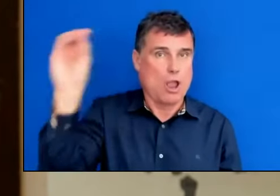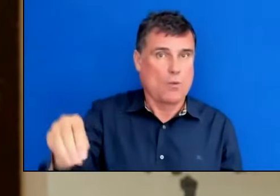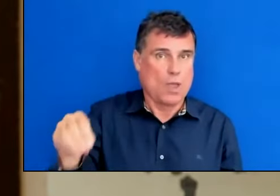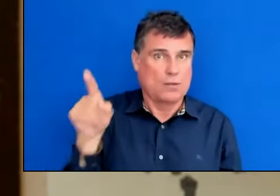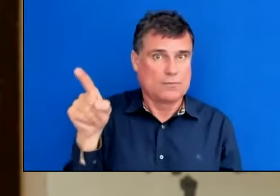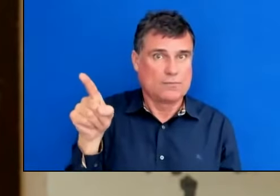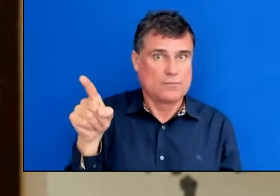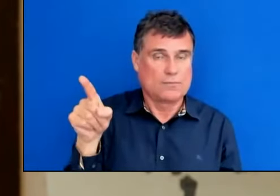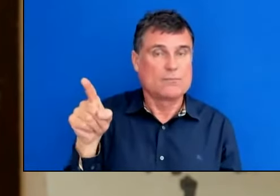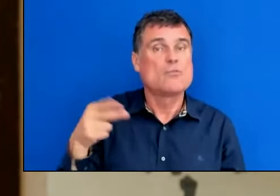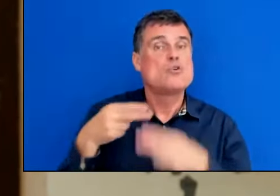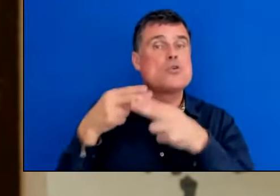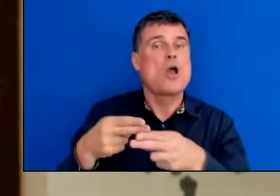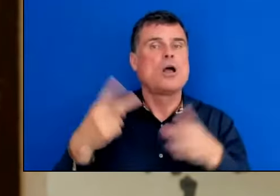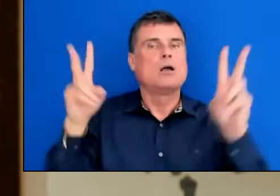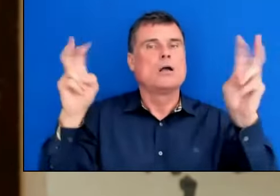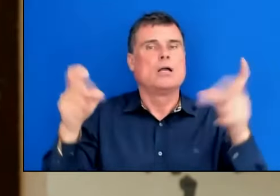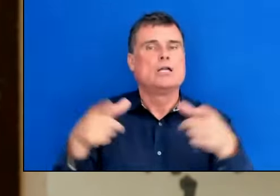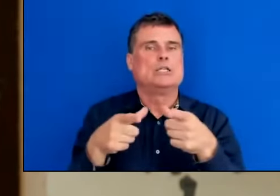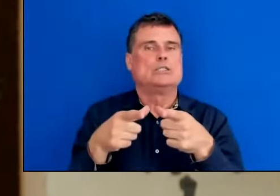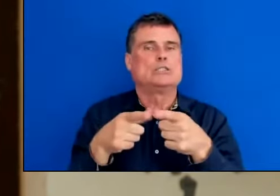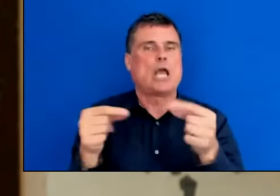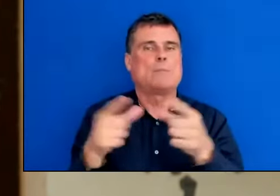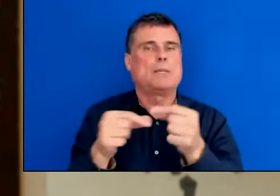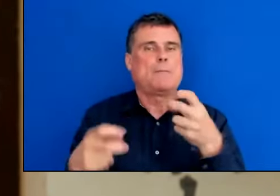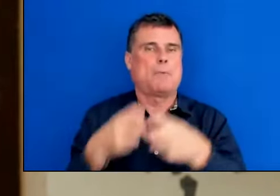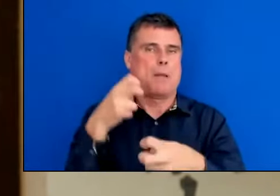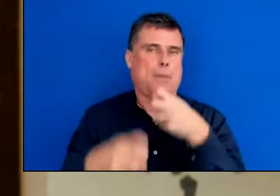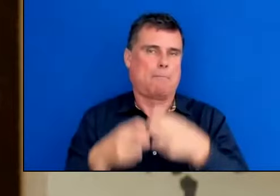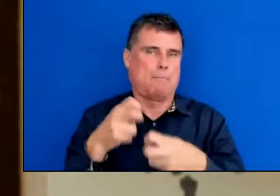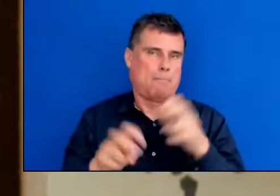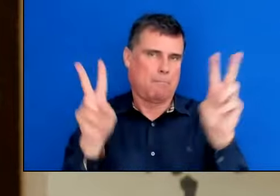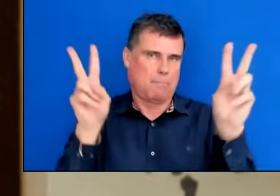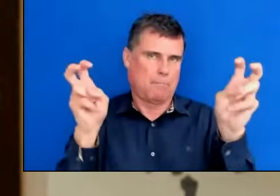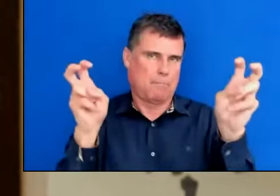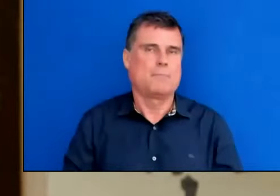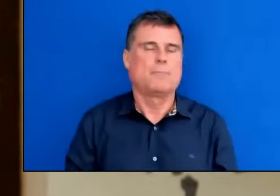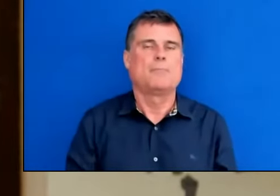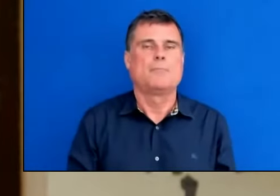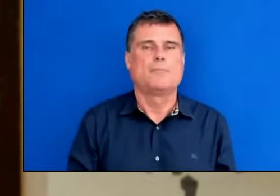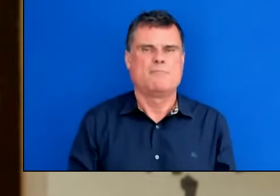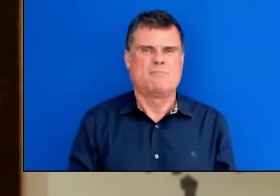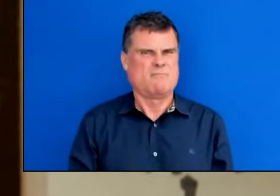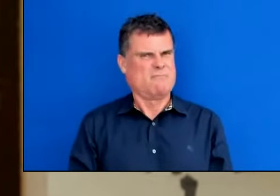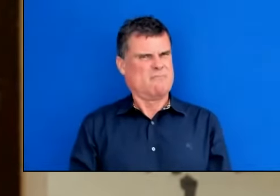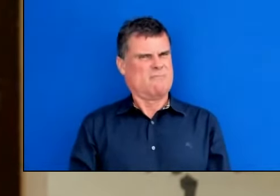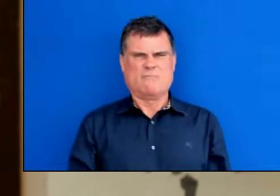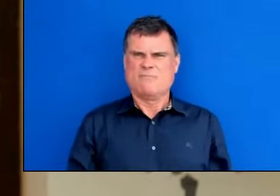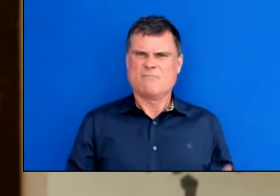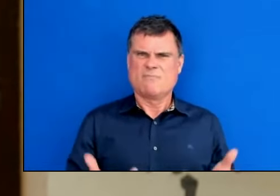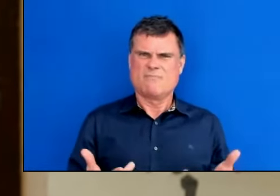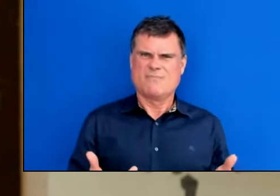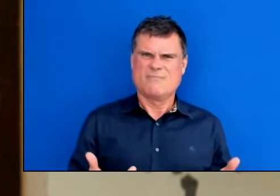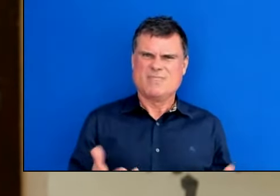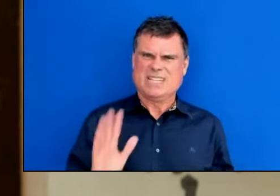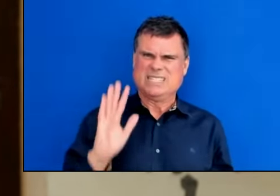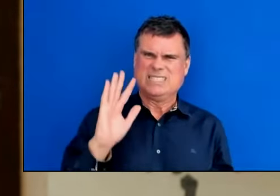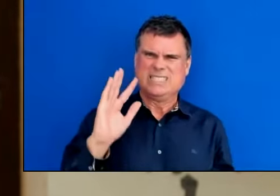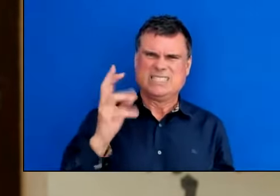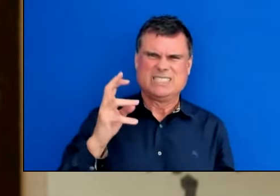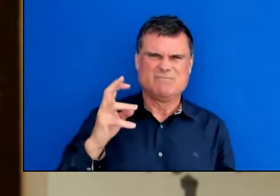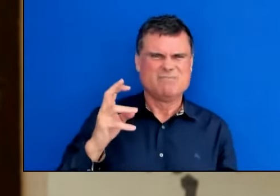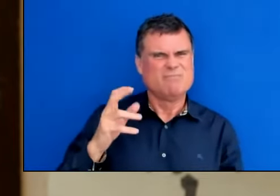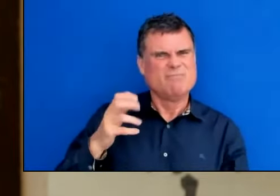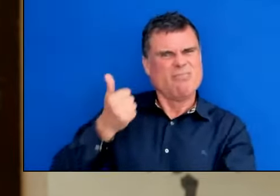called The Japanese Problem. To me, it sounded more like Blame the